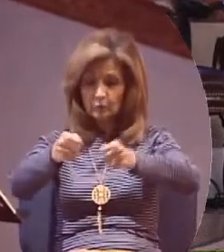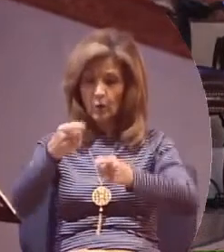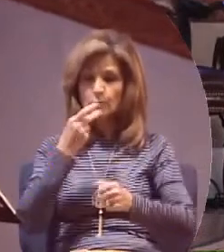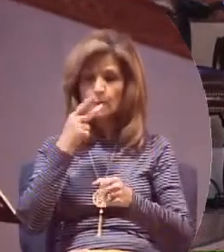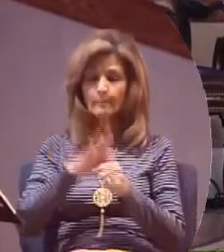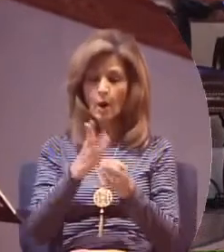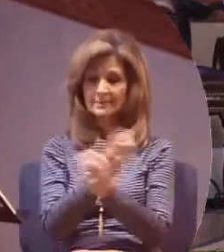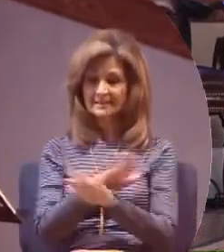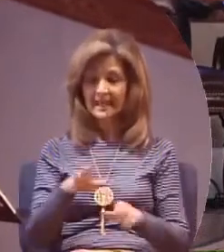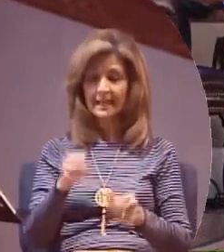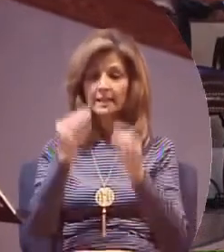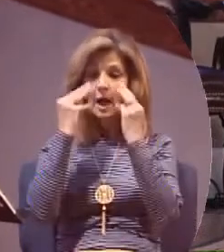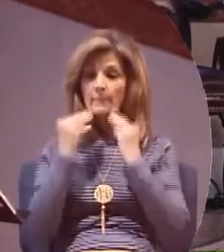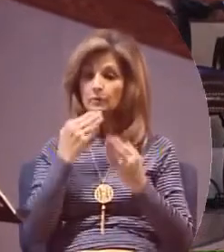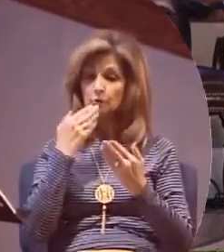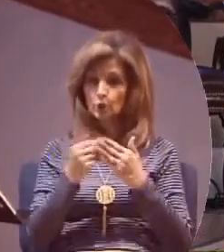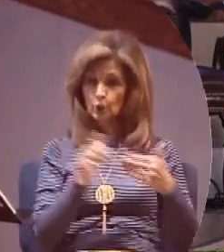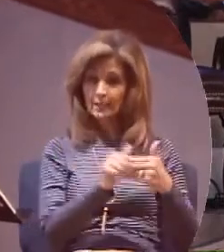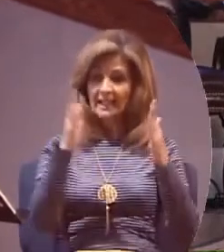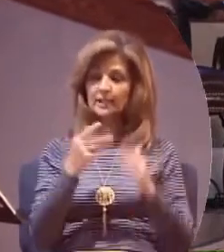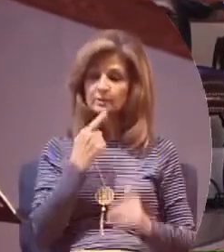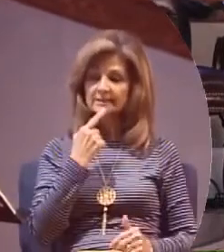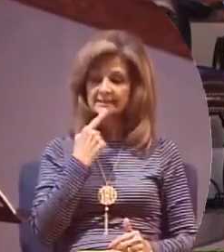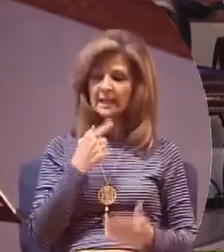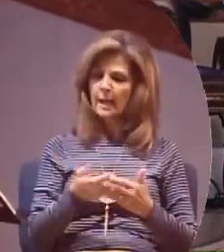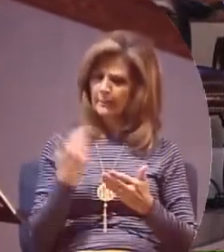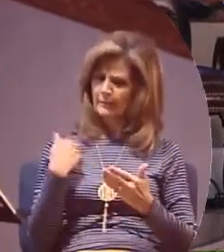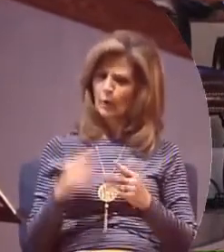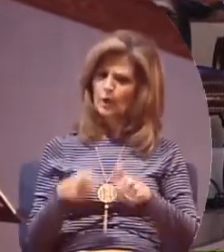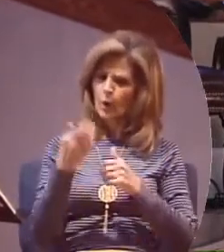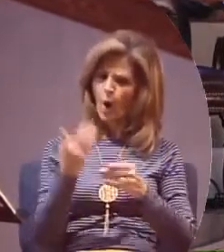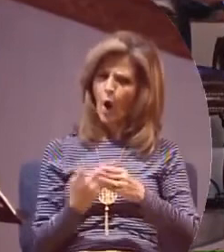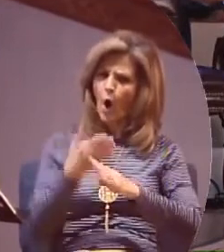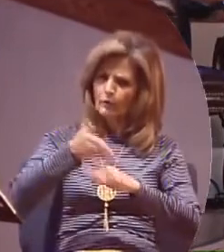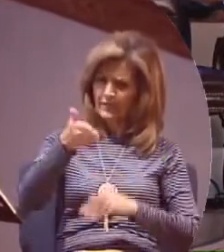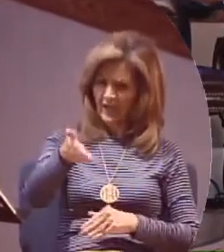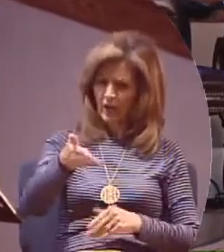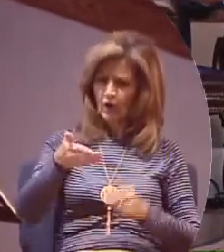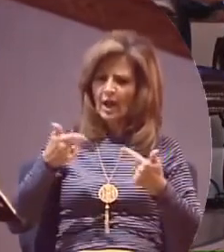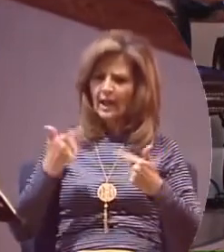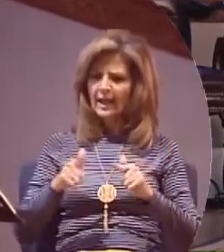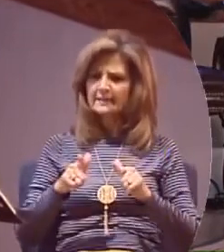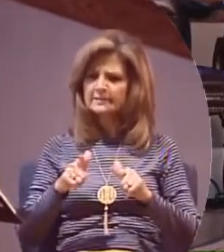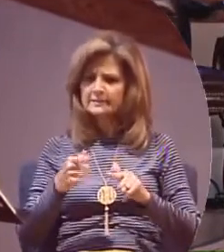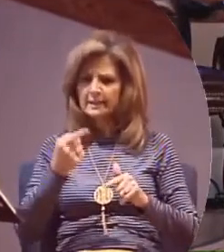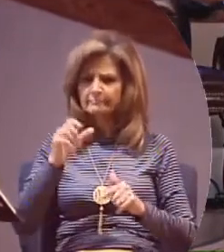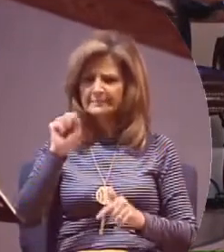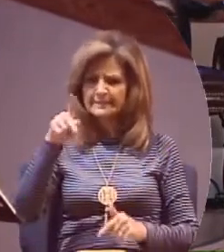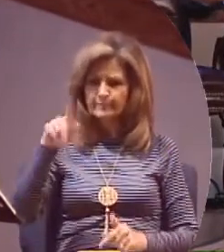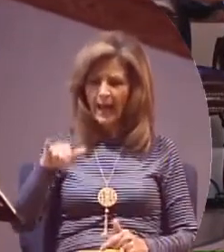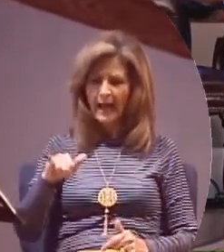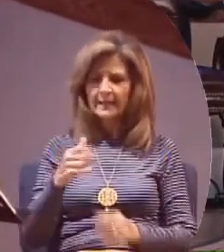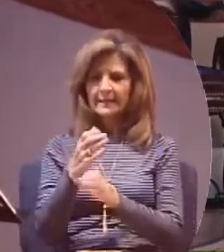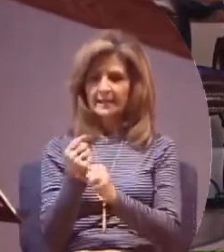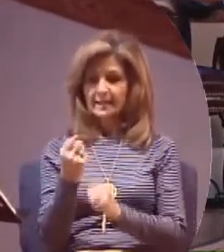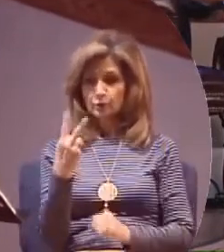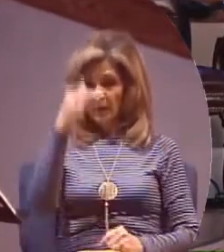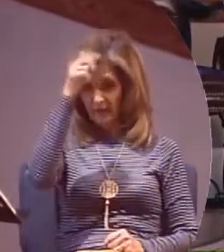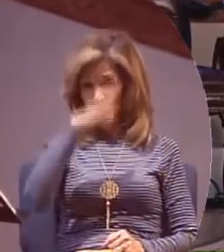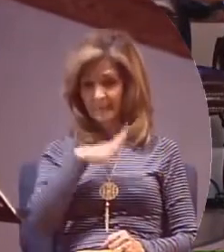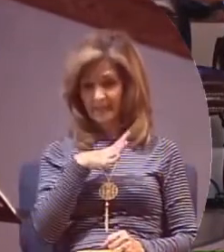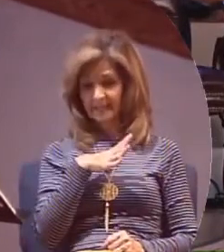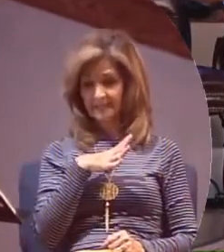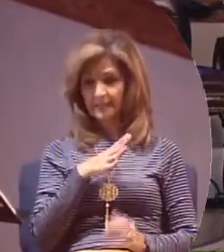Moses, being the good leader that he is, says, all right, before we go over there, let's do some reconnaissance. So he gets together 12 men known as the